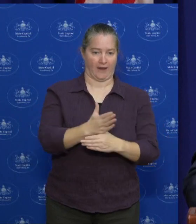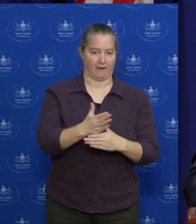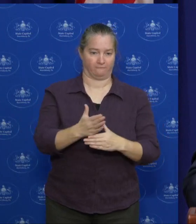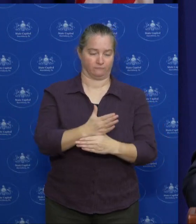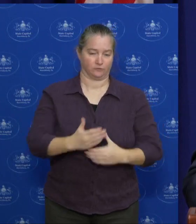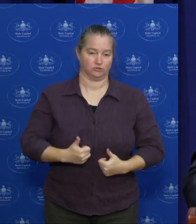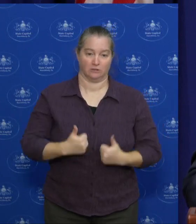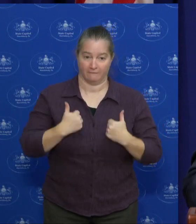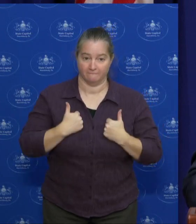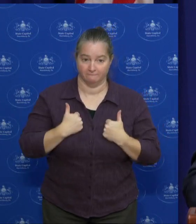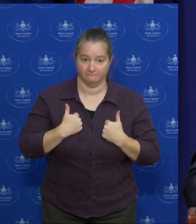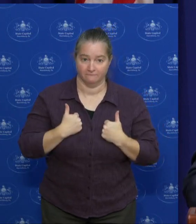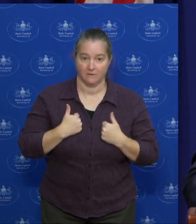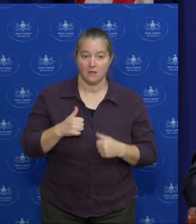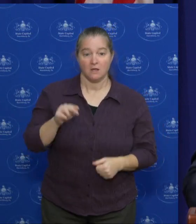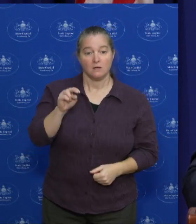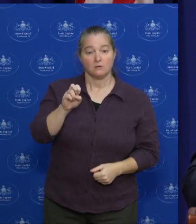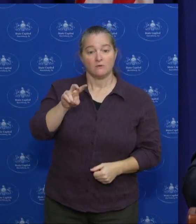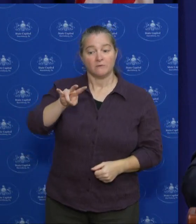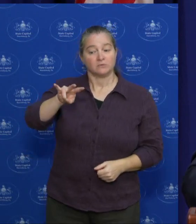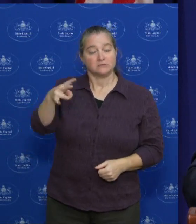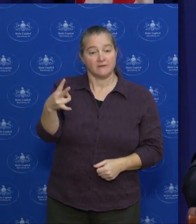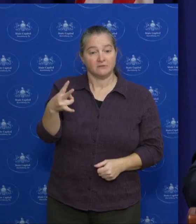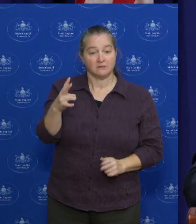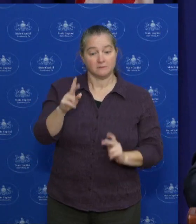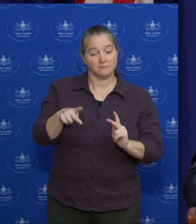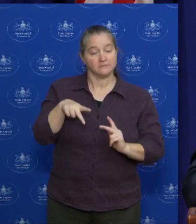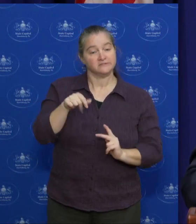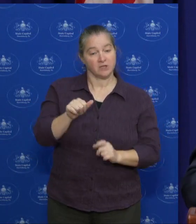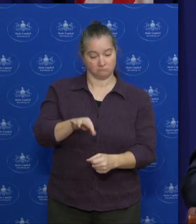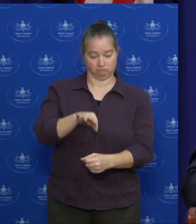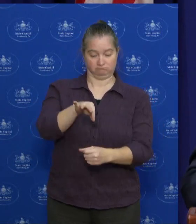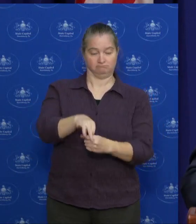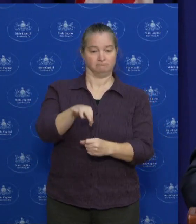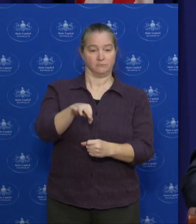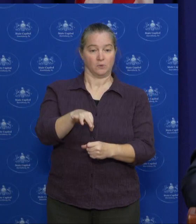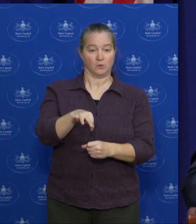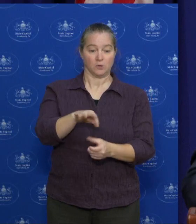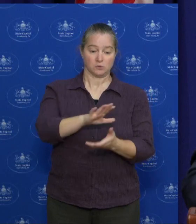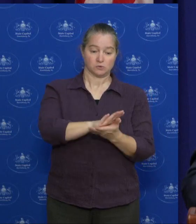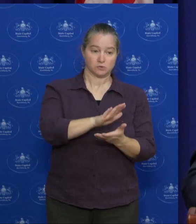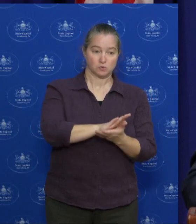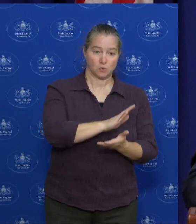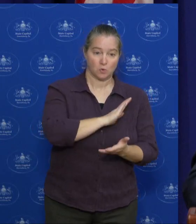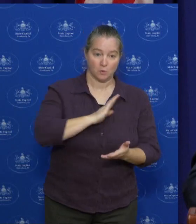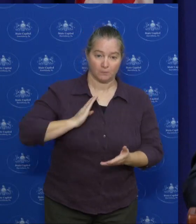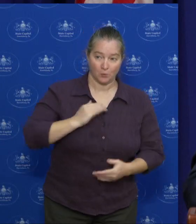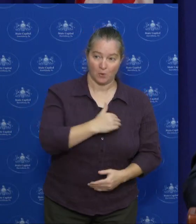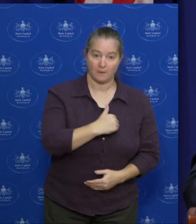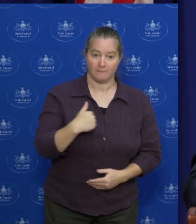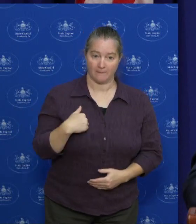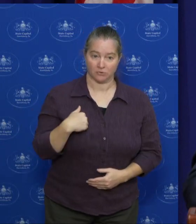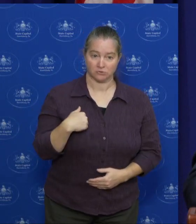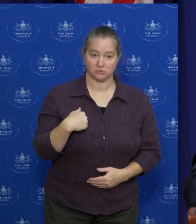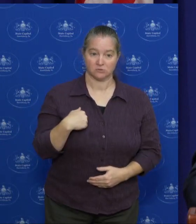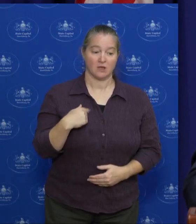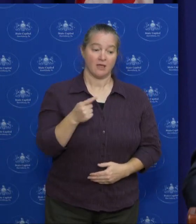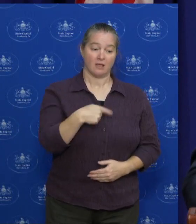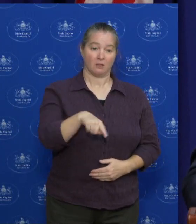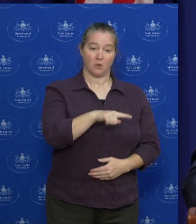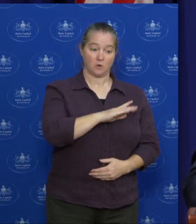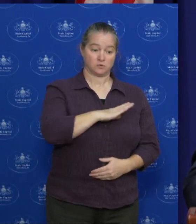voter. On November 7th, Pennsylvanians will elect school board members in some counties who set their property tax